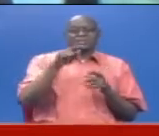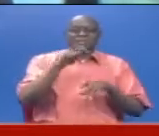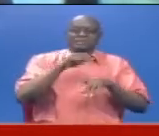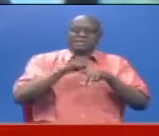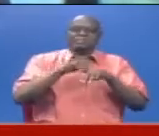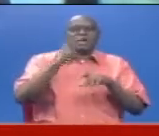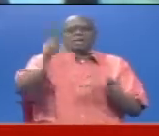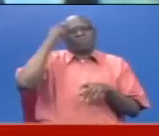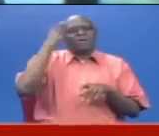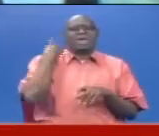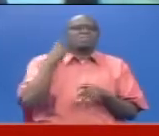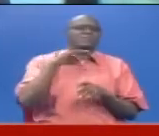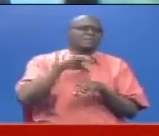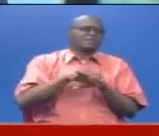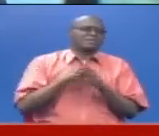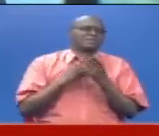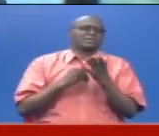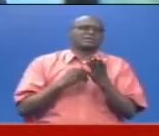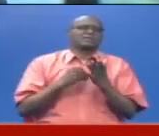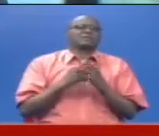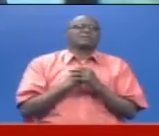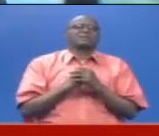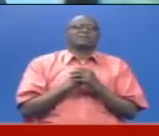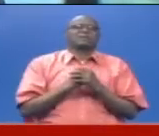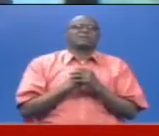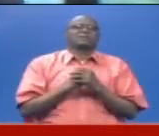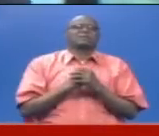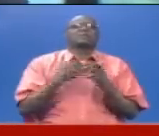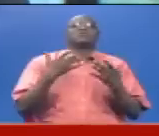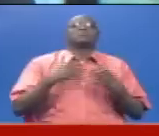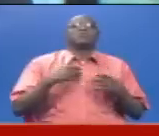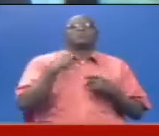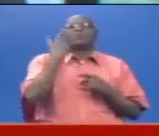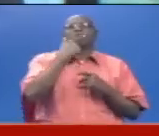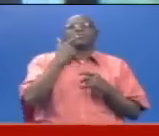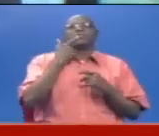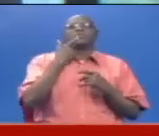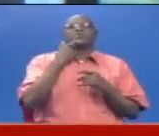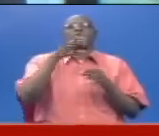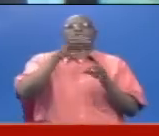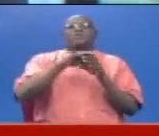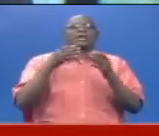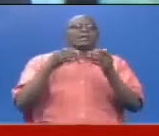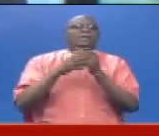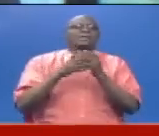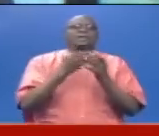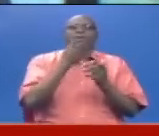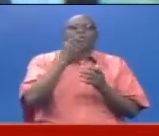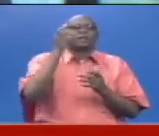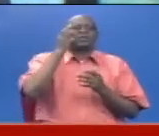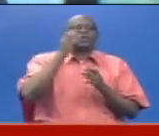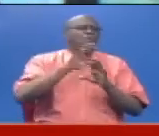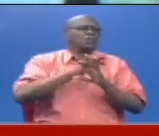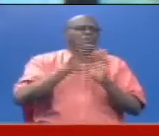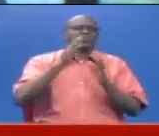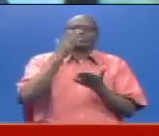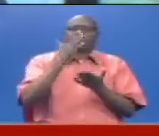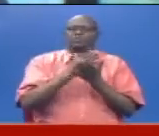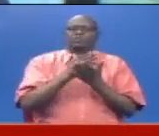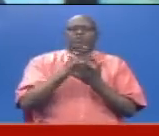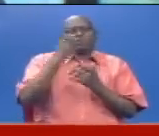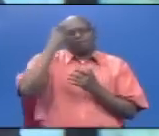numbers he got, mm-hmm. I still believe so, were people who are voting against Wajackoyah. Not really for, mm-hmm. you know, not really